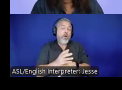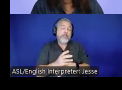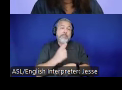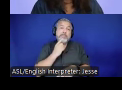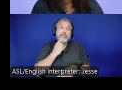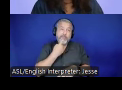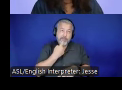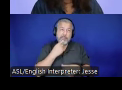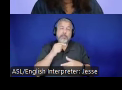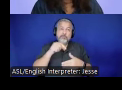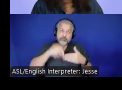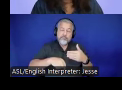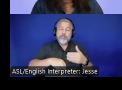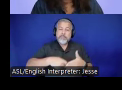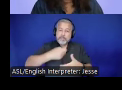expense.